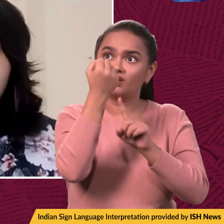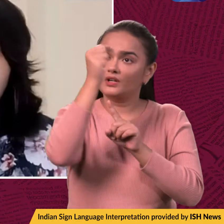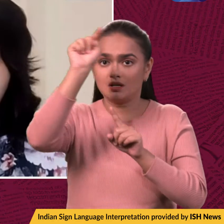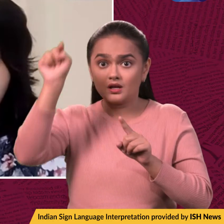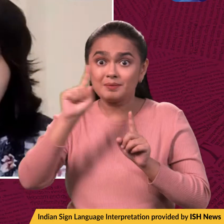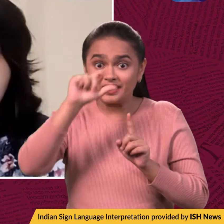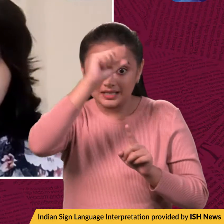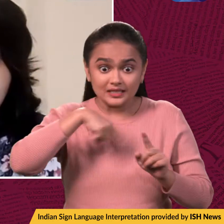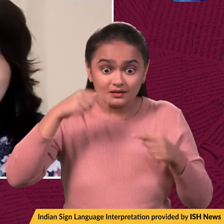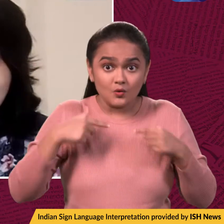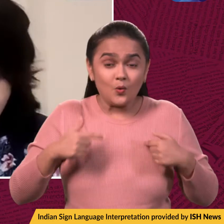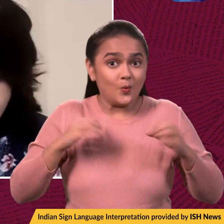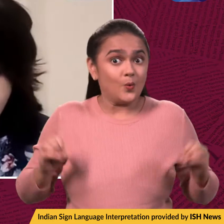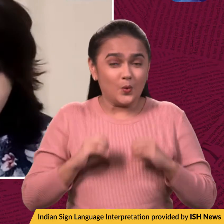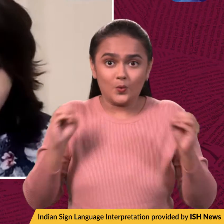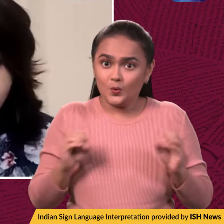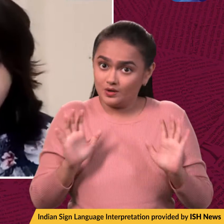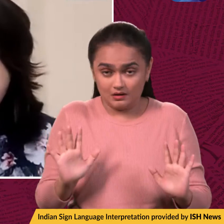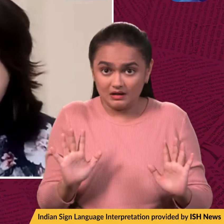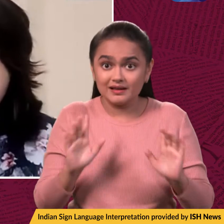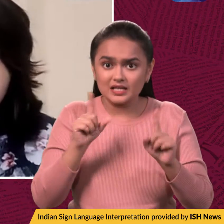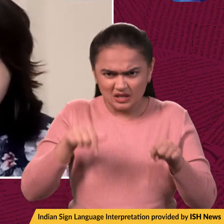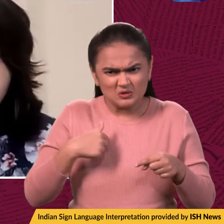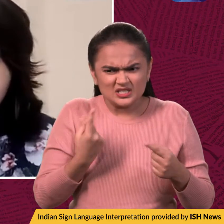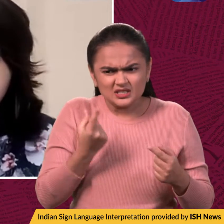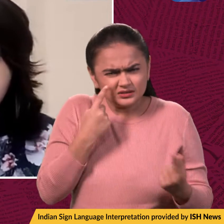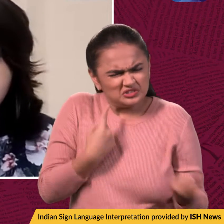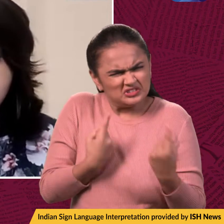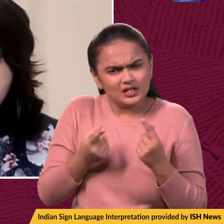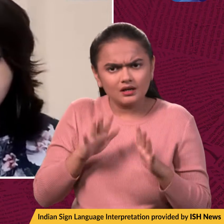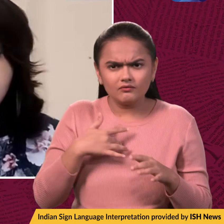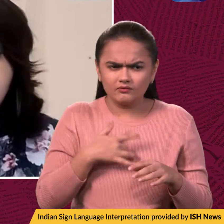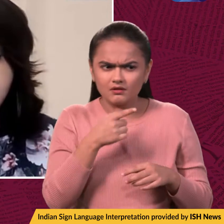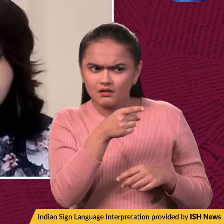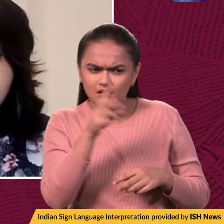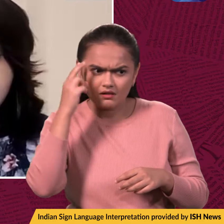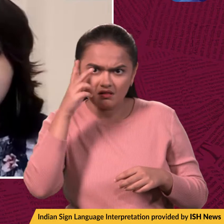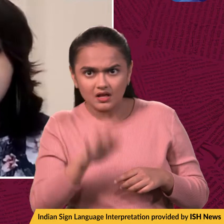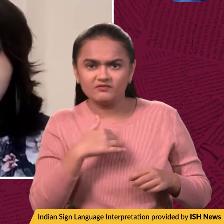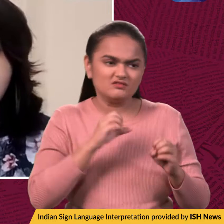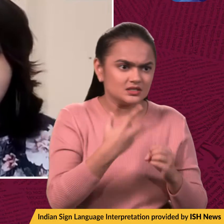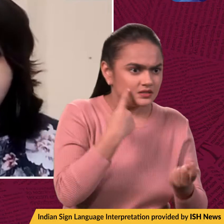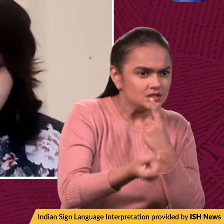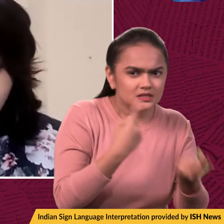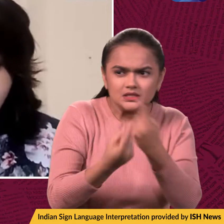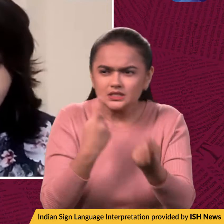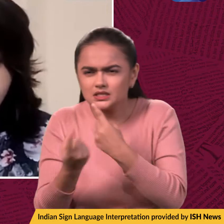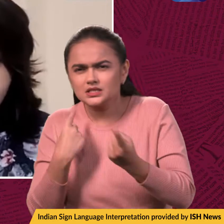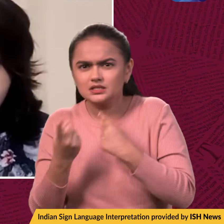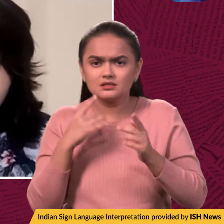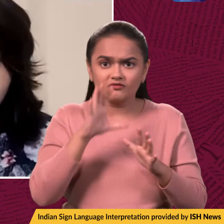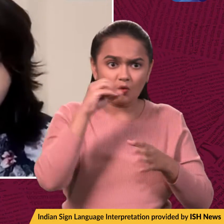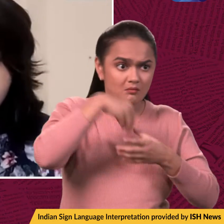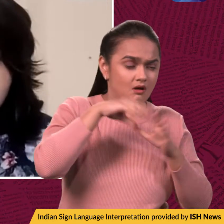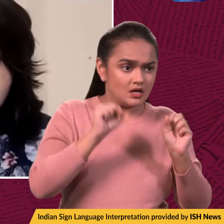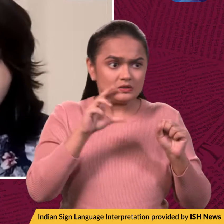case of Omicron in India yet. We are immediately checking suspicious cases and conducting genome sequencing.